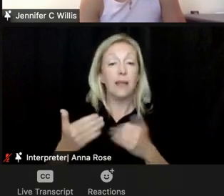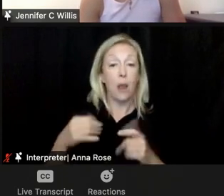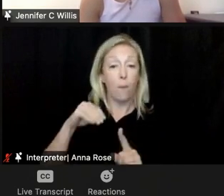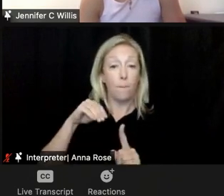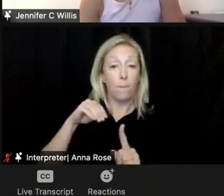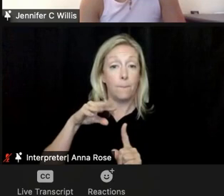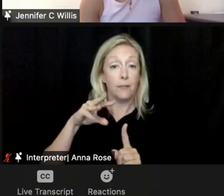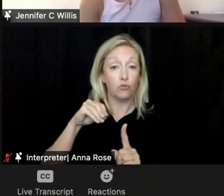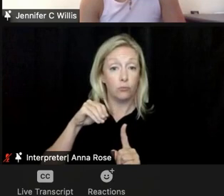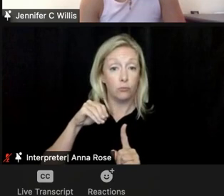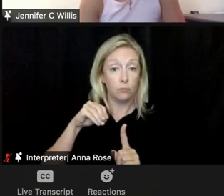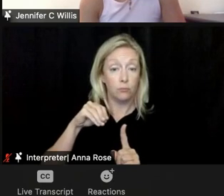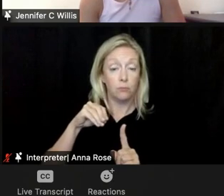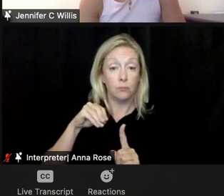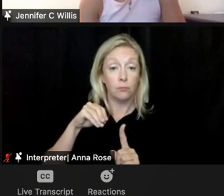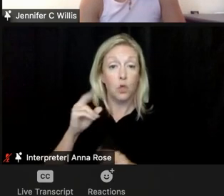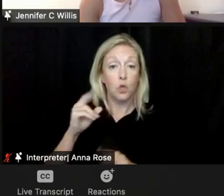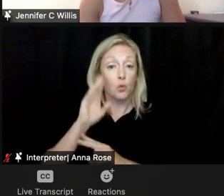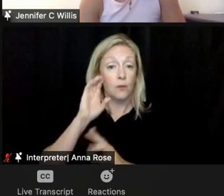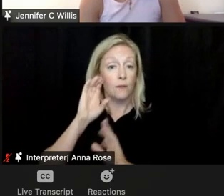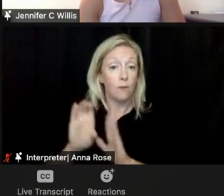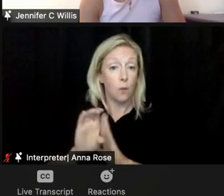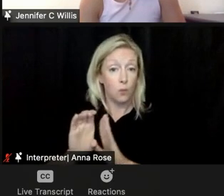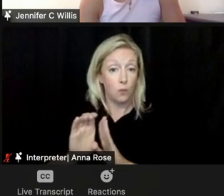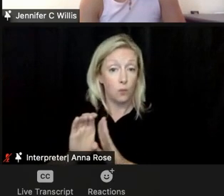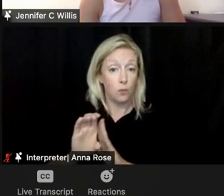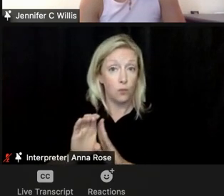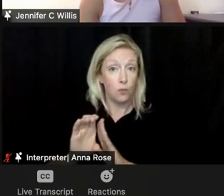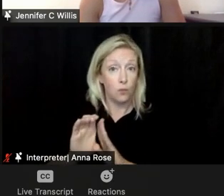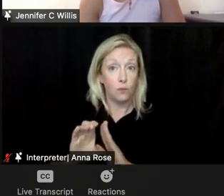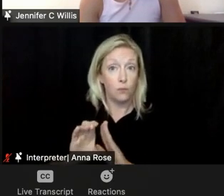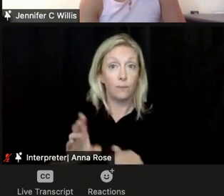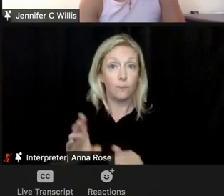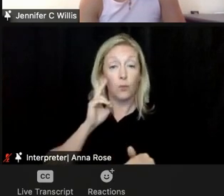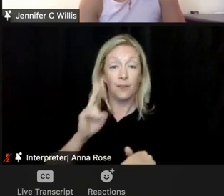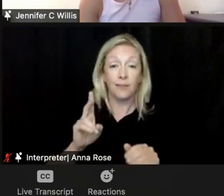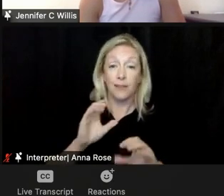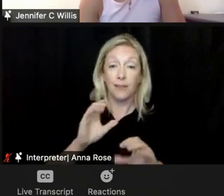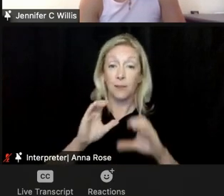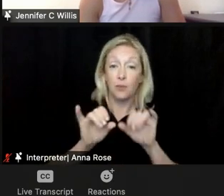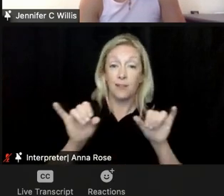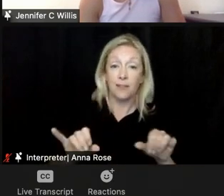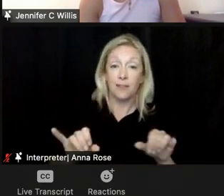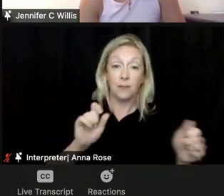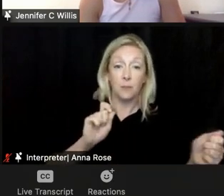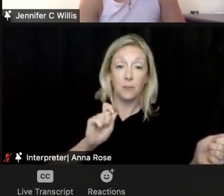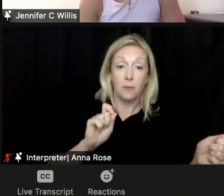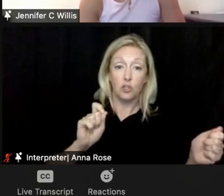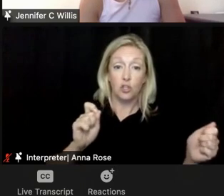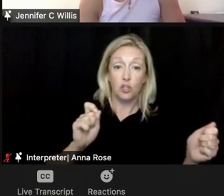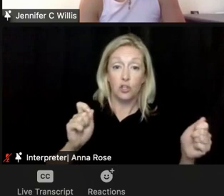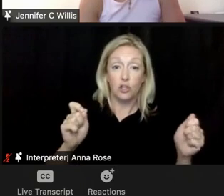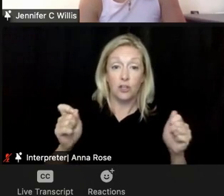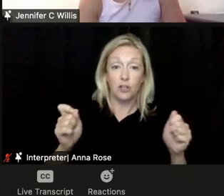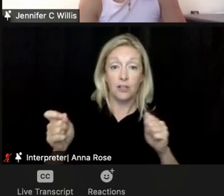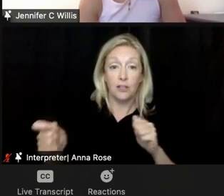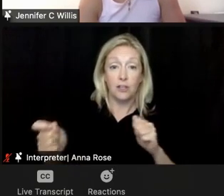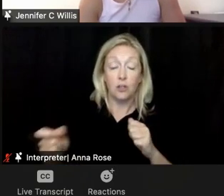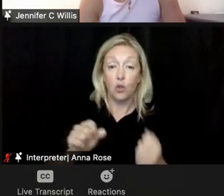tangible objects. So see, we are seeing how a communication system doesn't need to be gotten rid of. It just needs